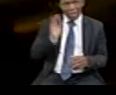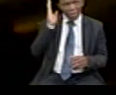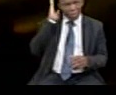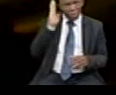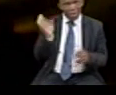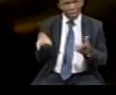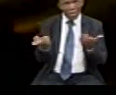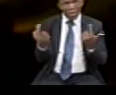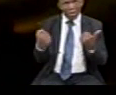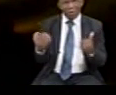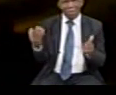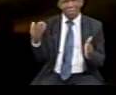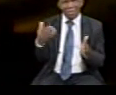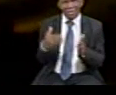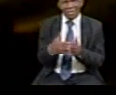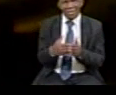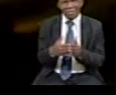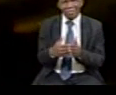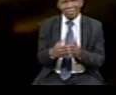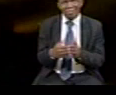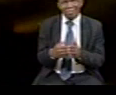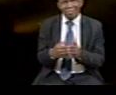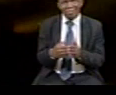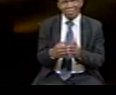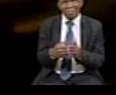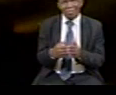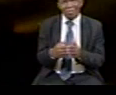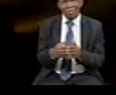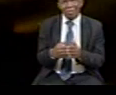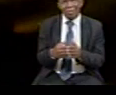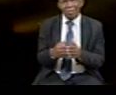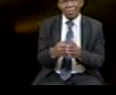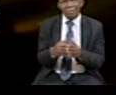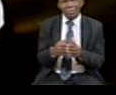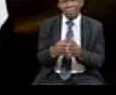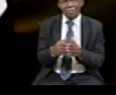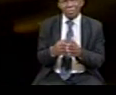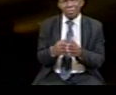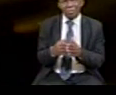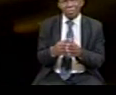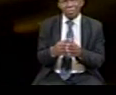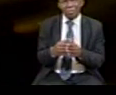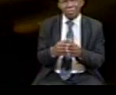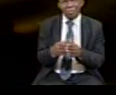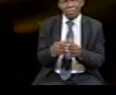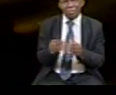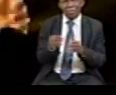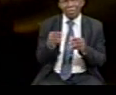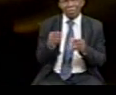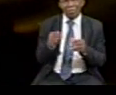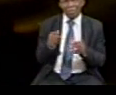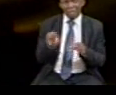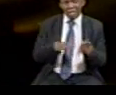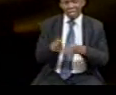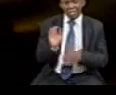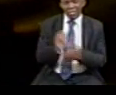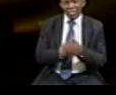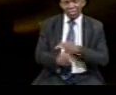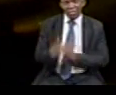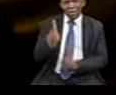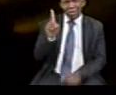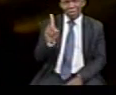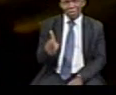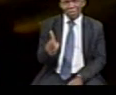Will be ready when it comes in Jesus' name. I will be ready. We'll be ready when it comes in Jesus' name. Look at Acts chapter 1.